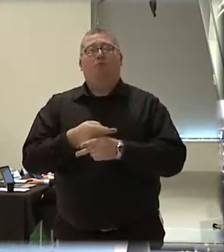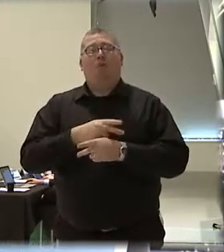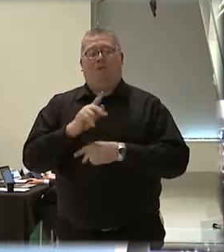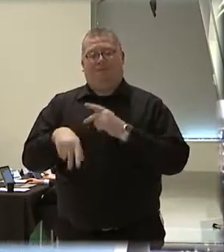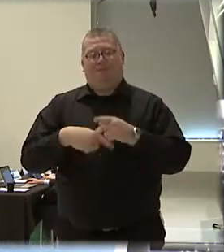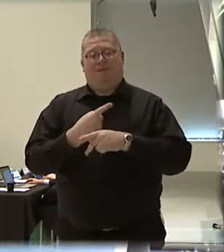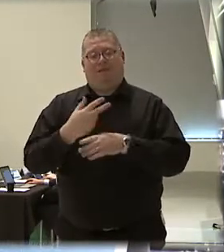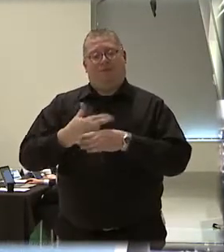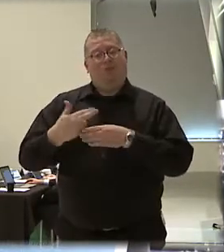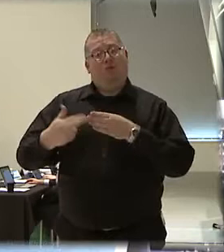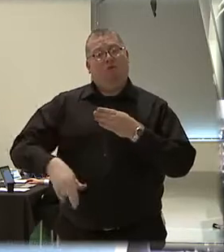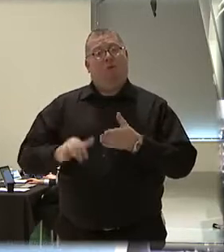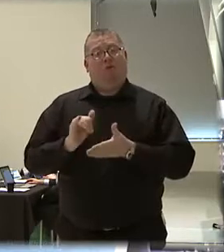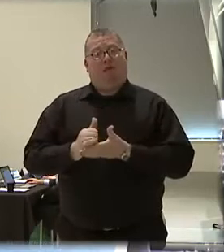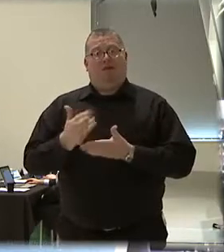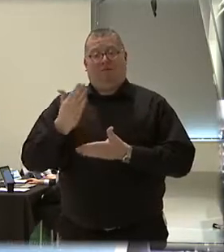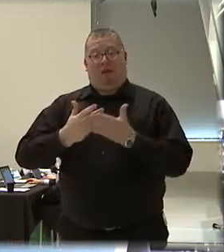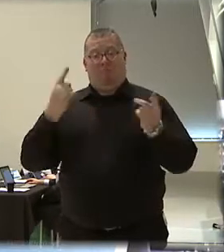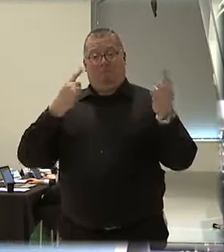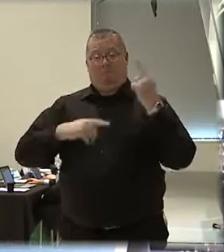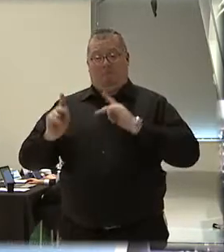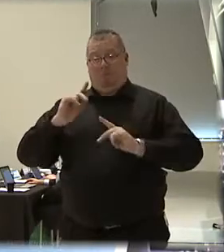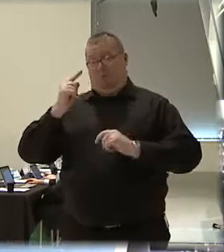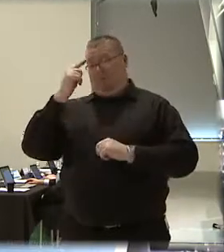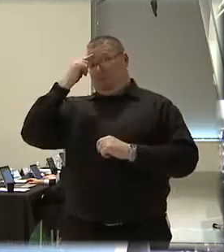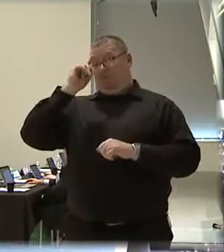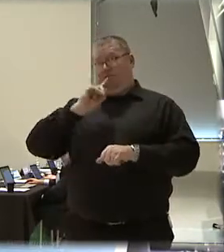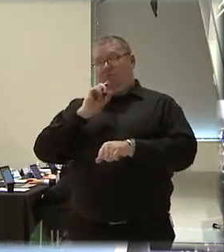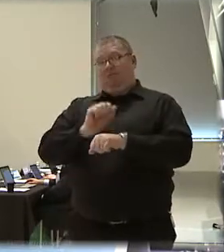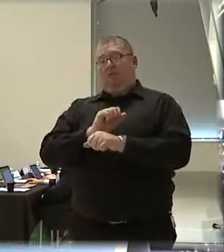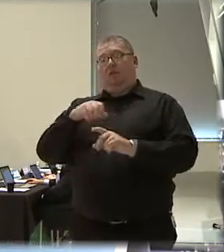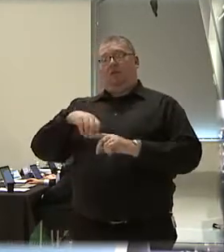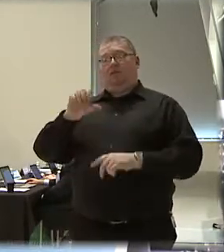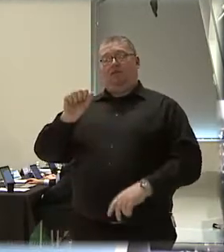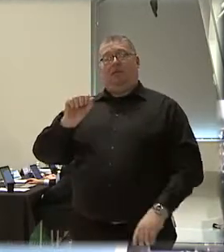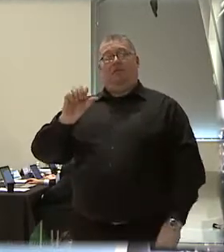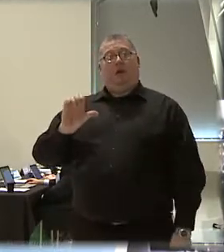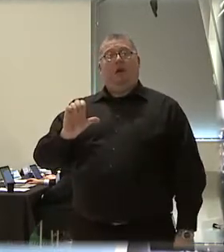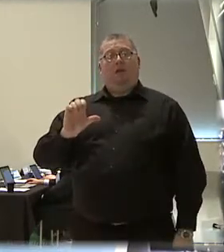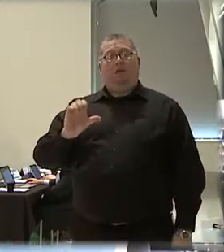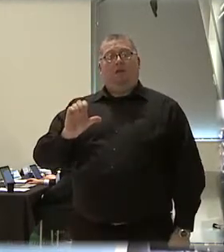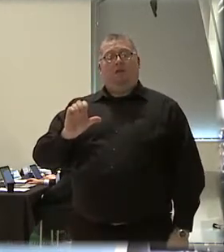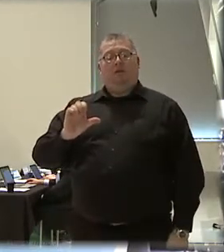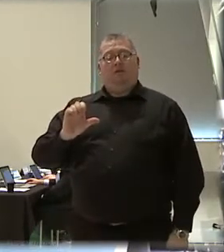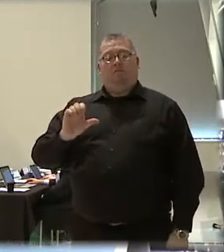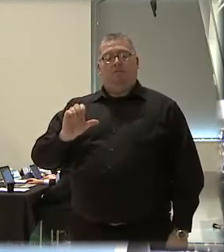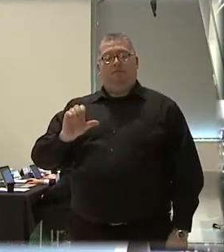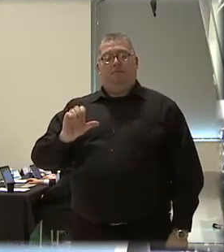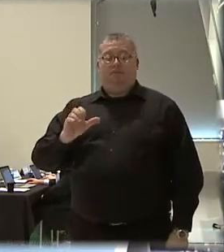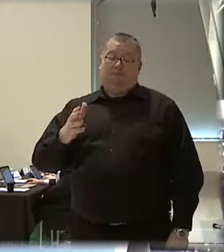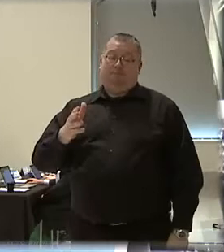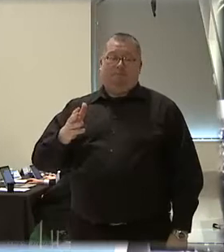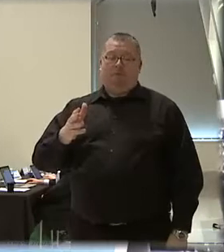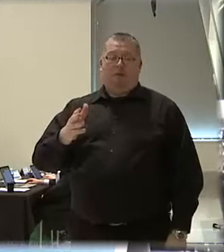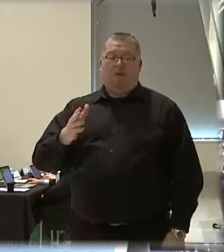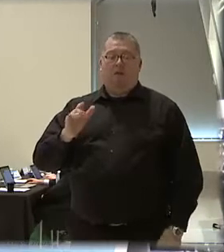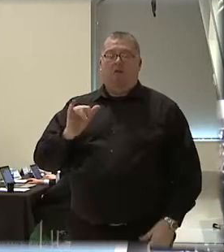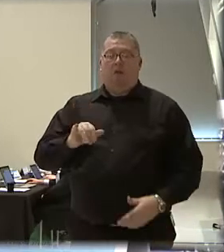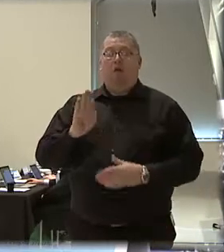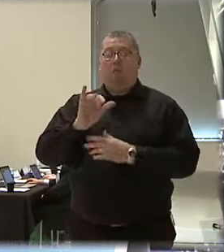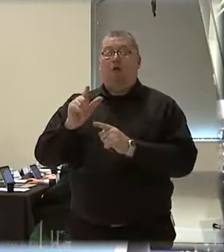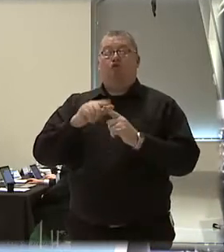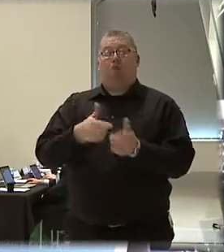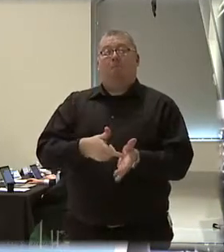result that some people think it will. In South Carolina, there is a bill to mandate. I would oppose that bill, and I would oppose